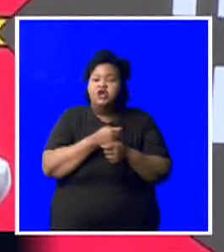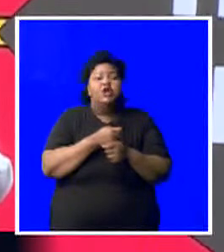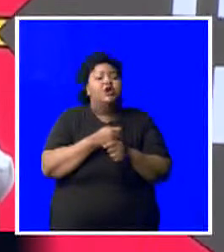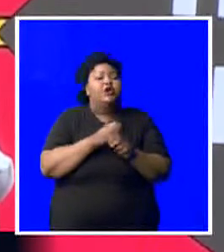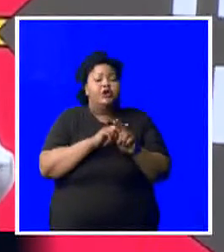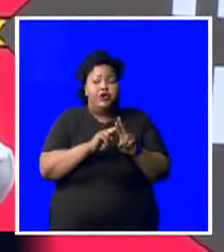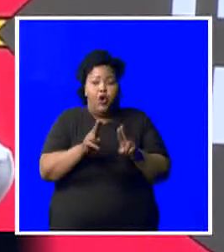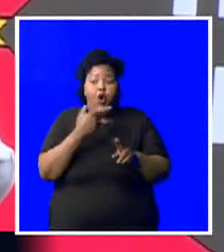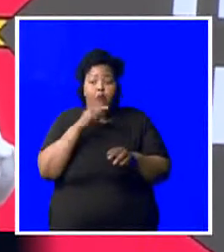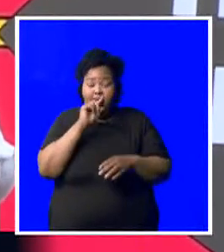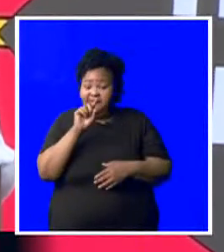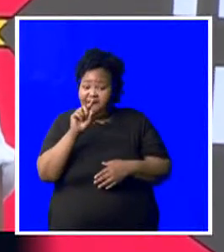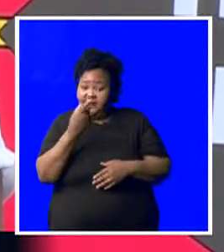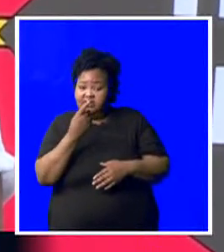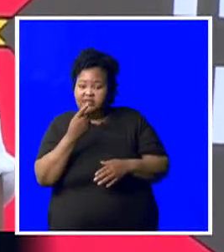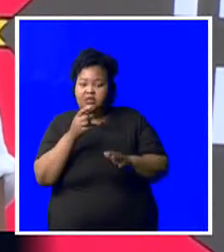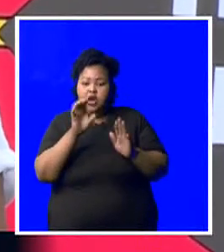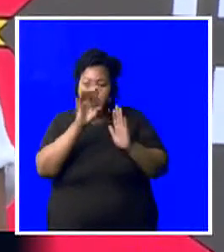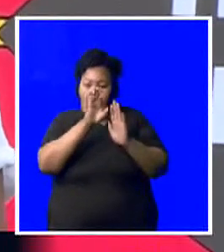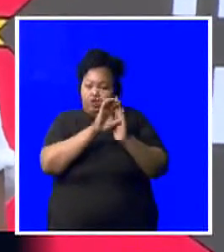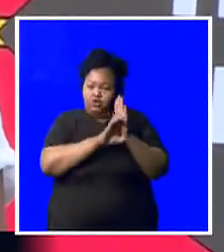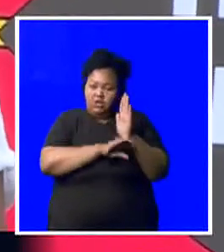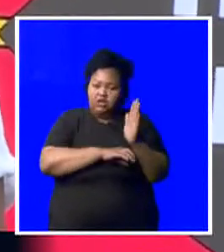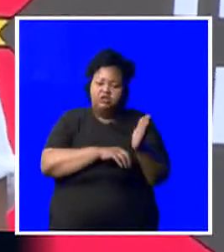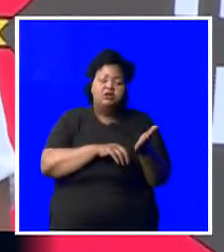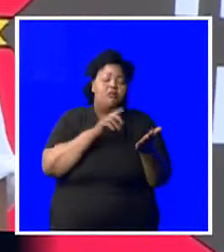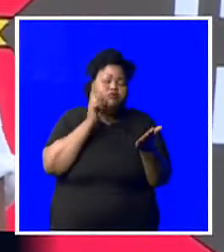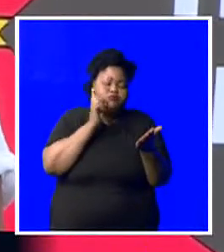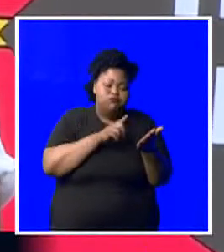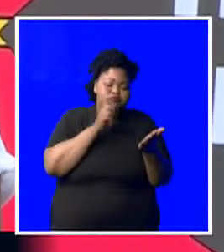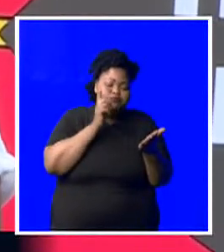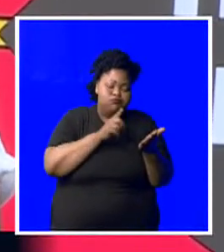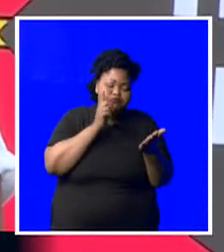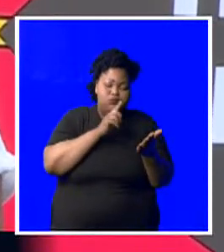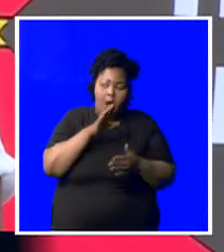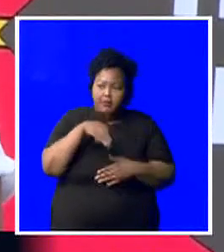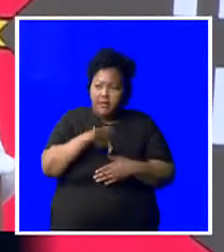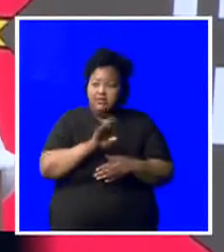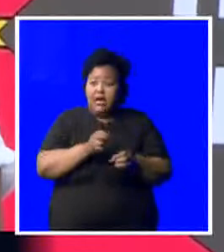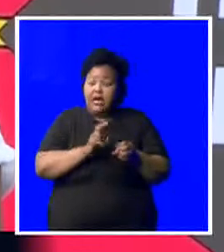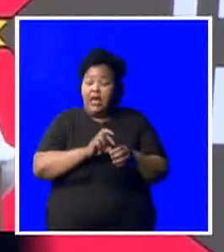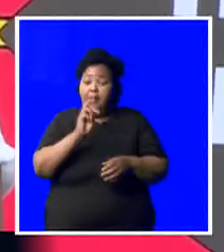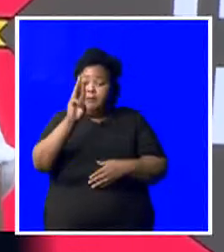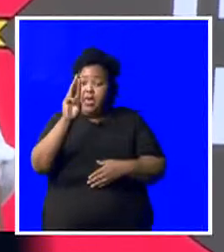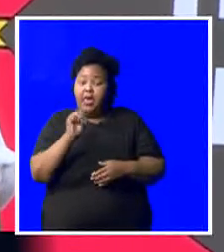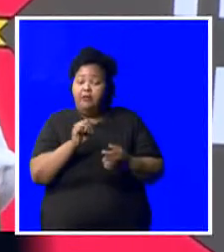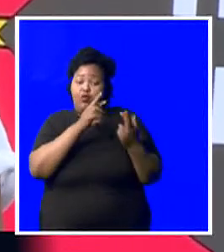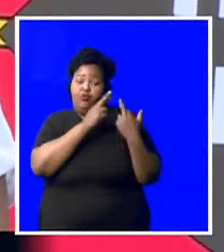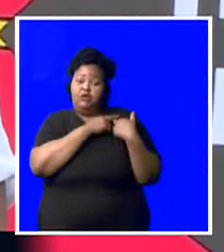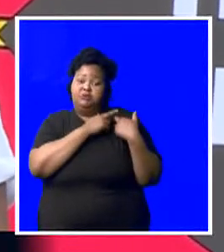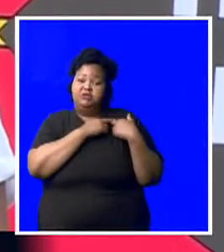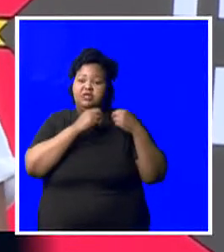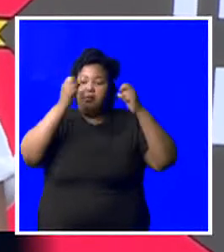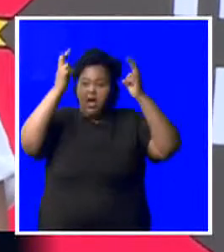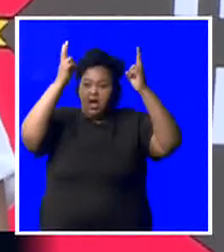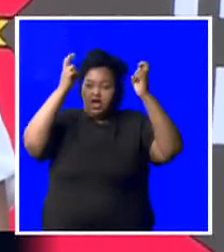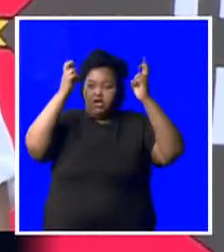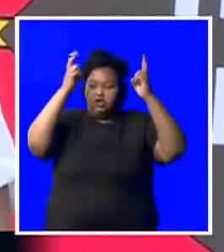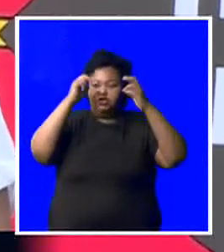constitution ngoba phindze lo nduna nkulu nguye lobuke tindzaba tase parliament nguye lophindze